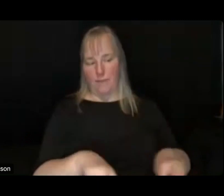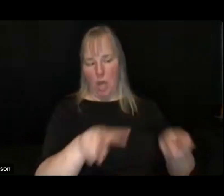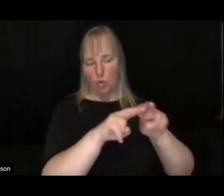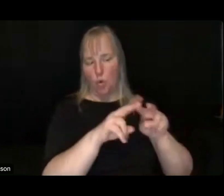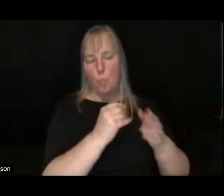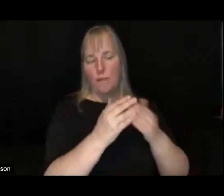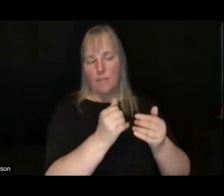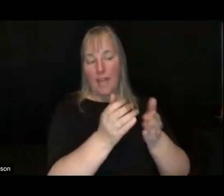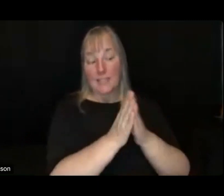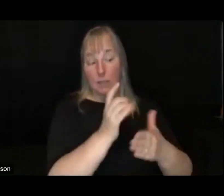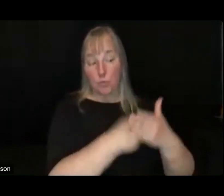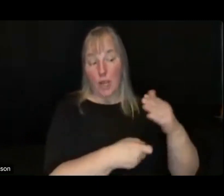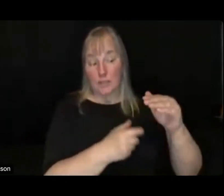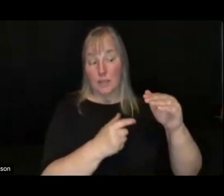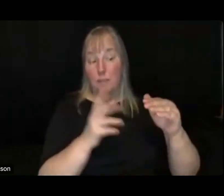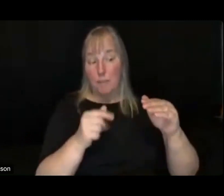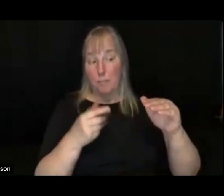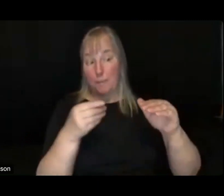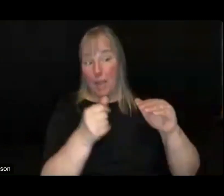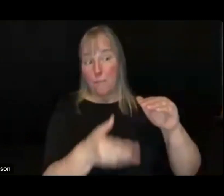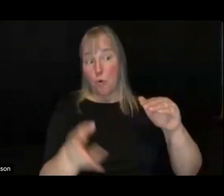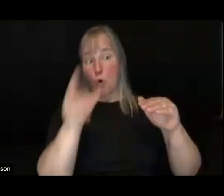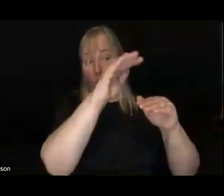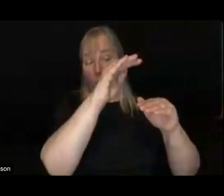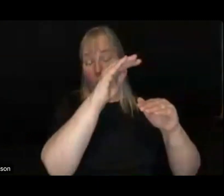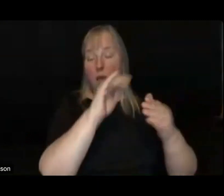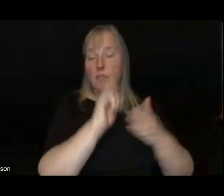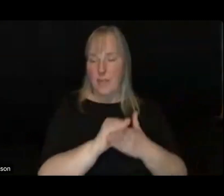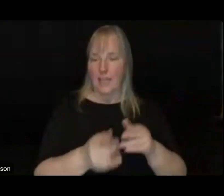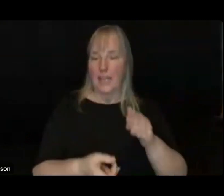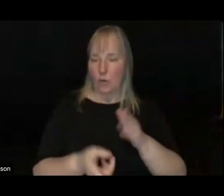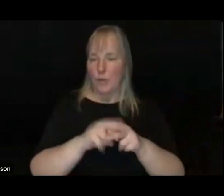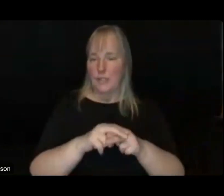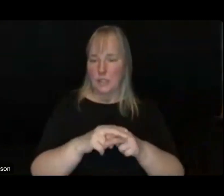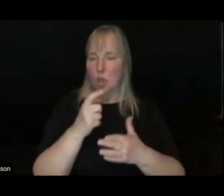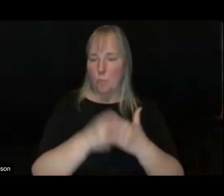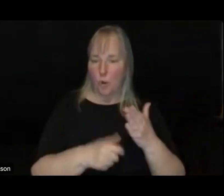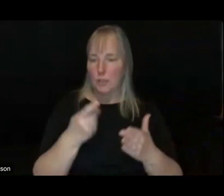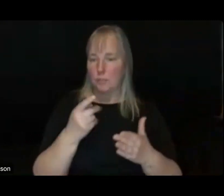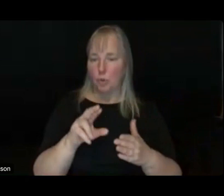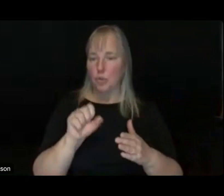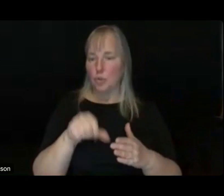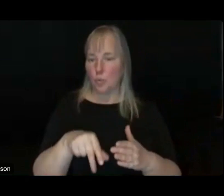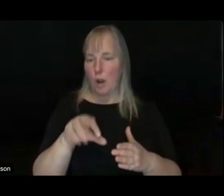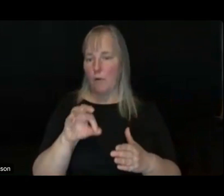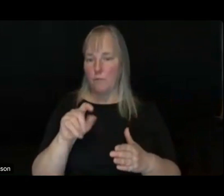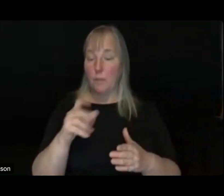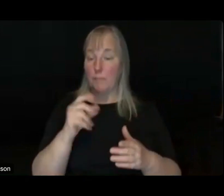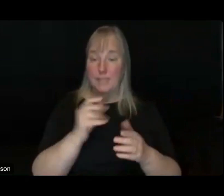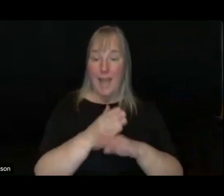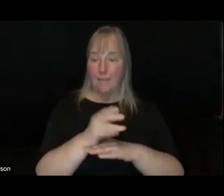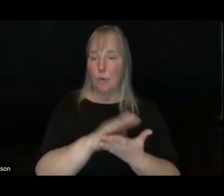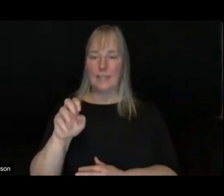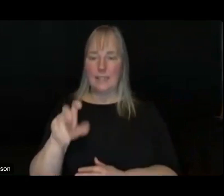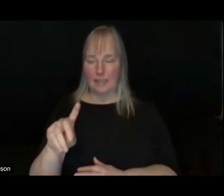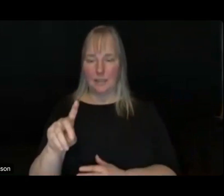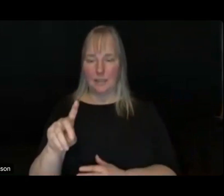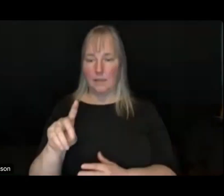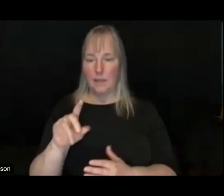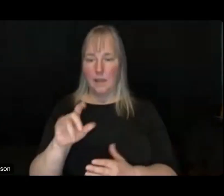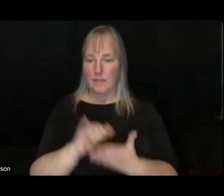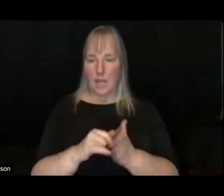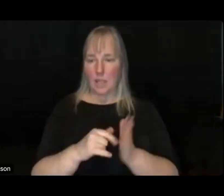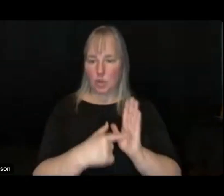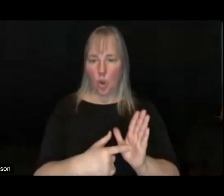price per square foot, because it's actually showed once it's deeded, once it shows, that's